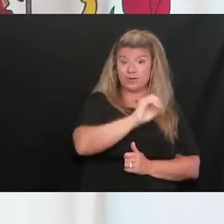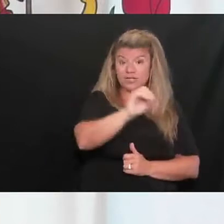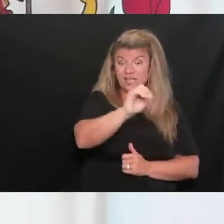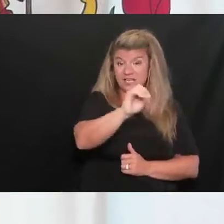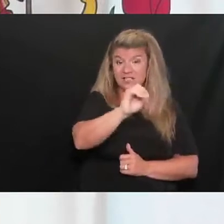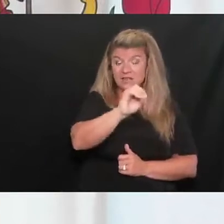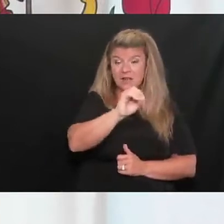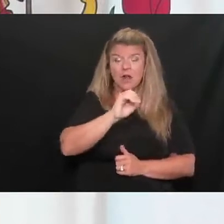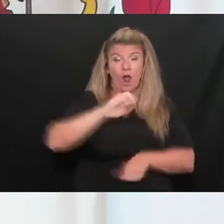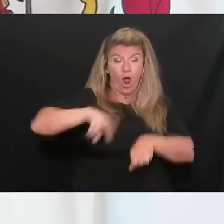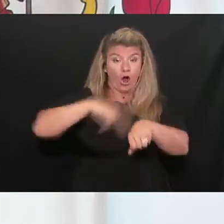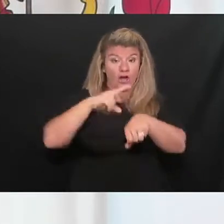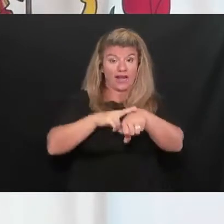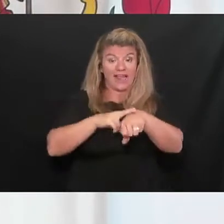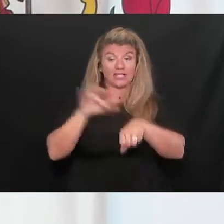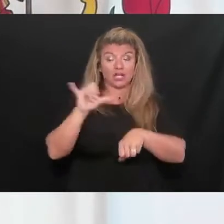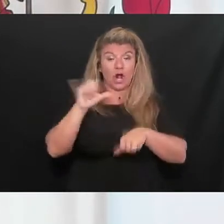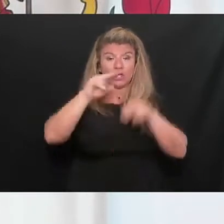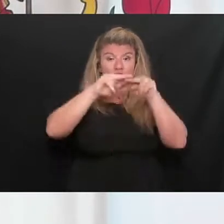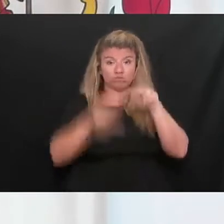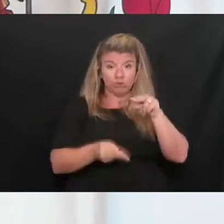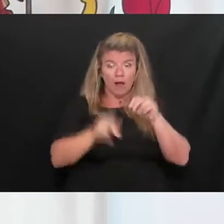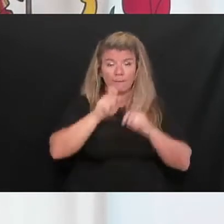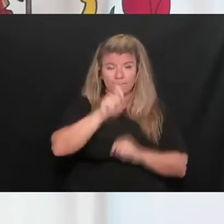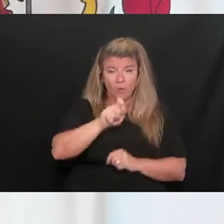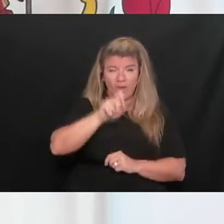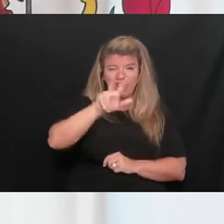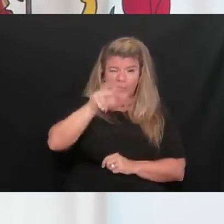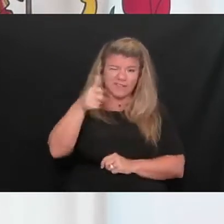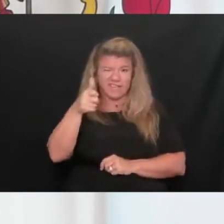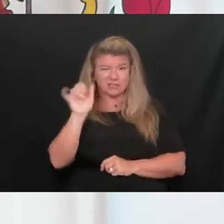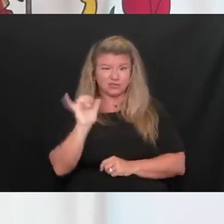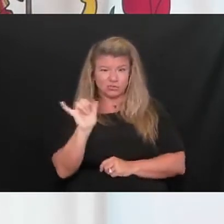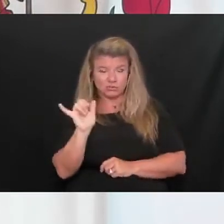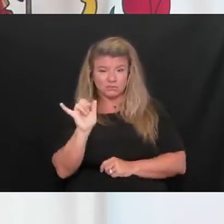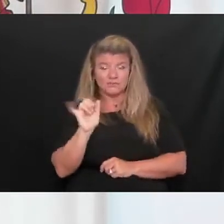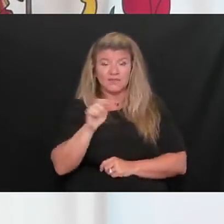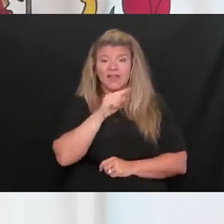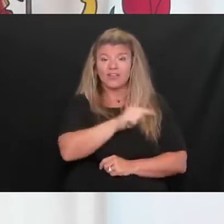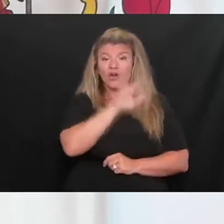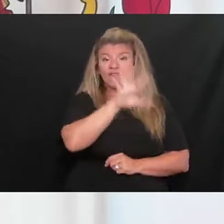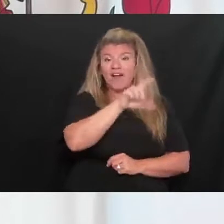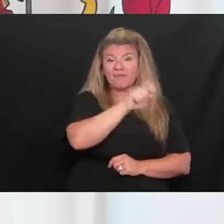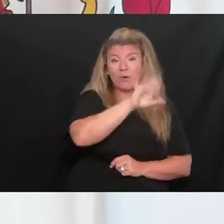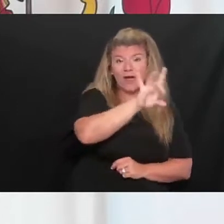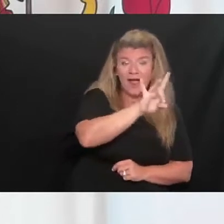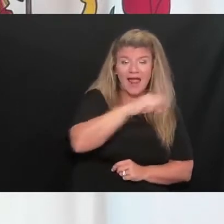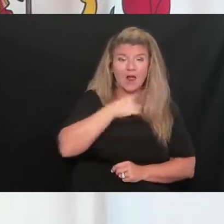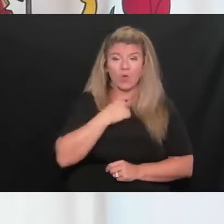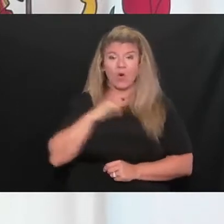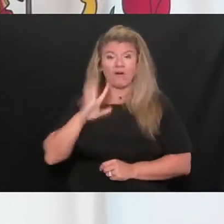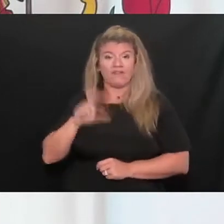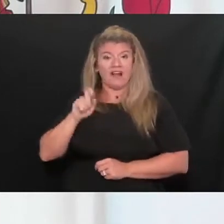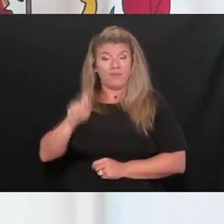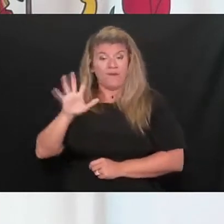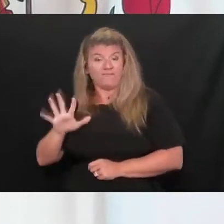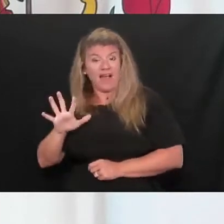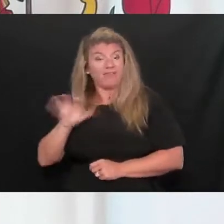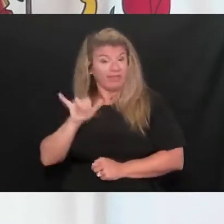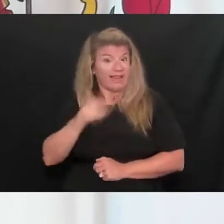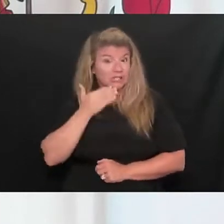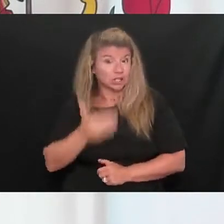5.8%. Our nation also dropped 0.3 percentage point, and they're at 5.8. We're at 5.5. That's good